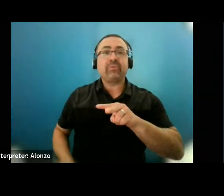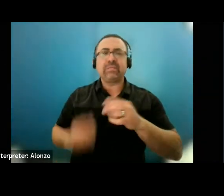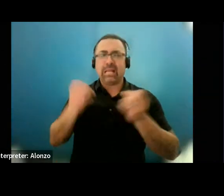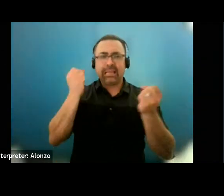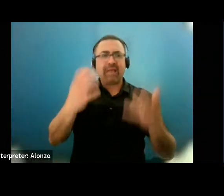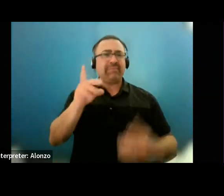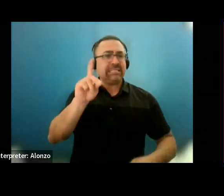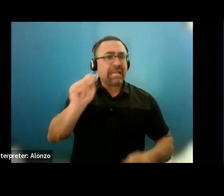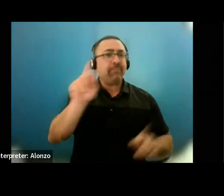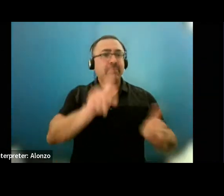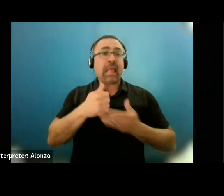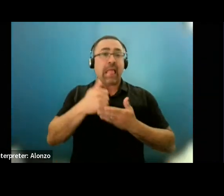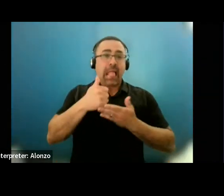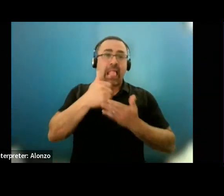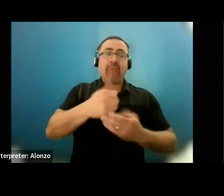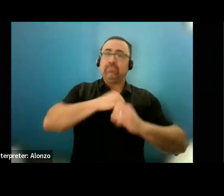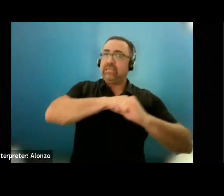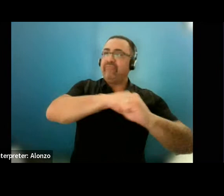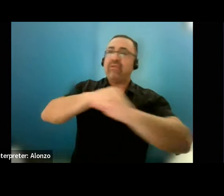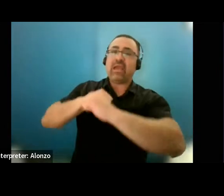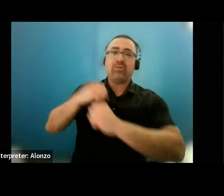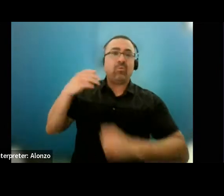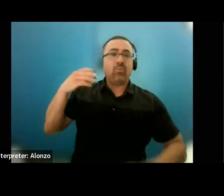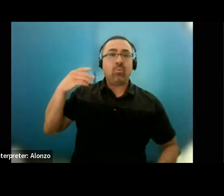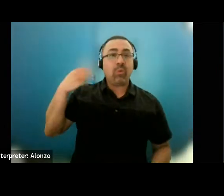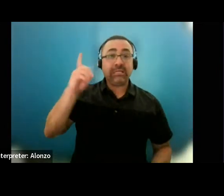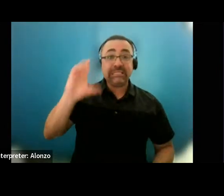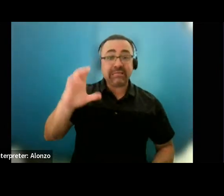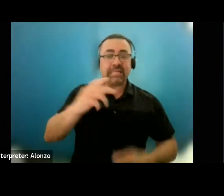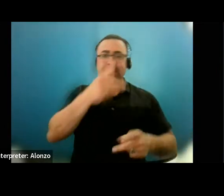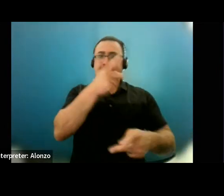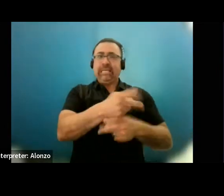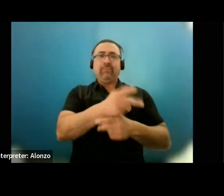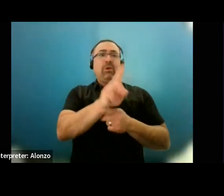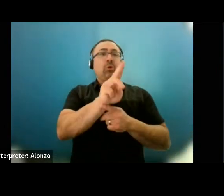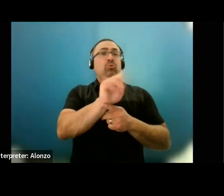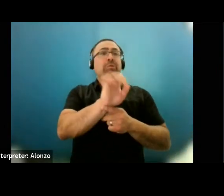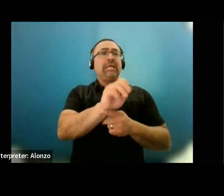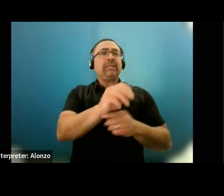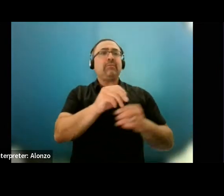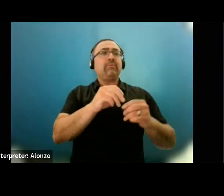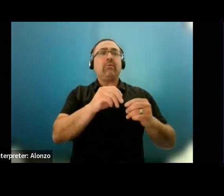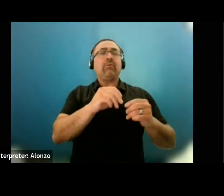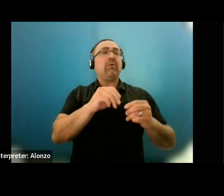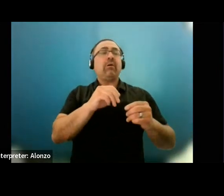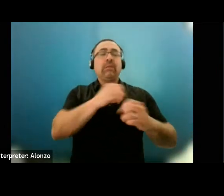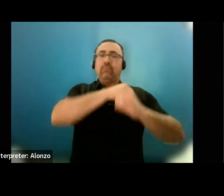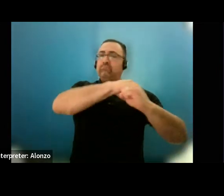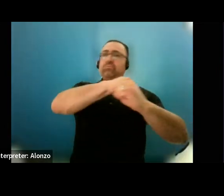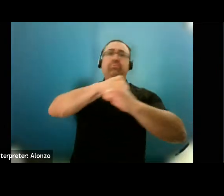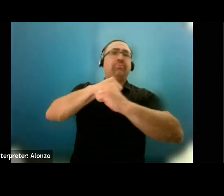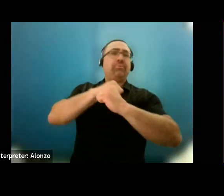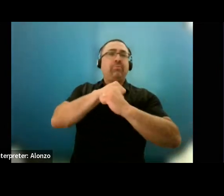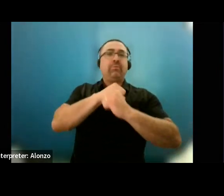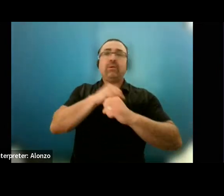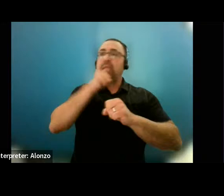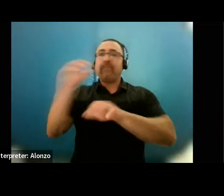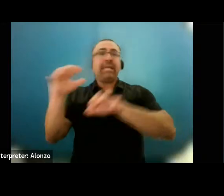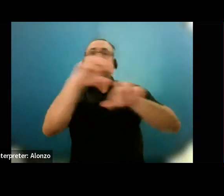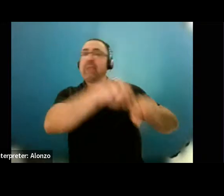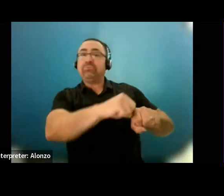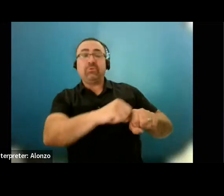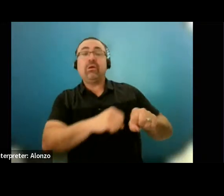disabled folk who helped defend Washington, D.C. and helped keep the Union from falling in Confederate hands. And I'm like, but this